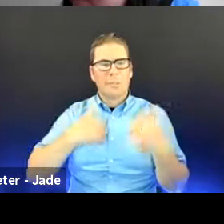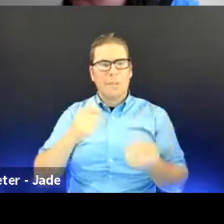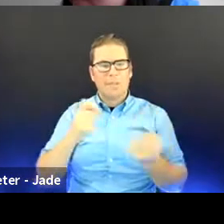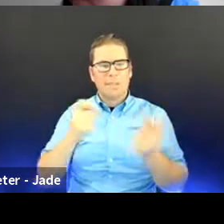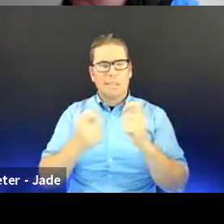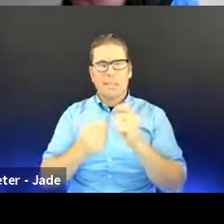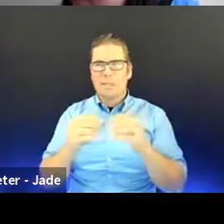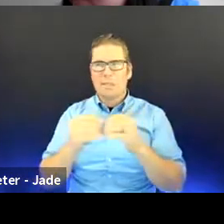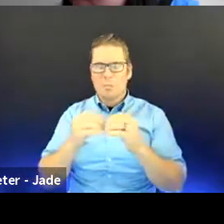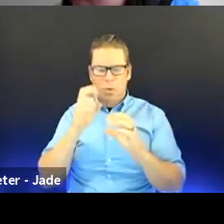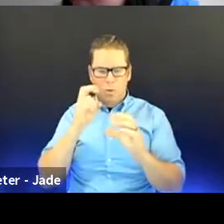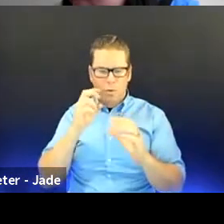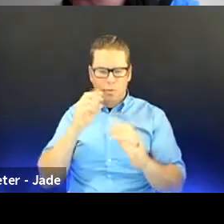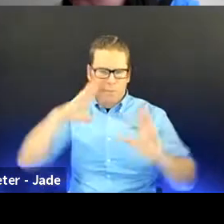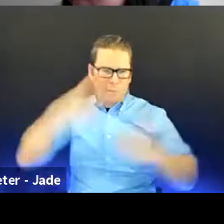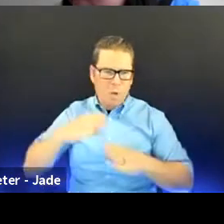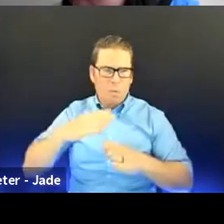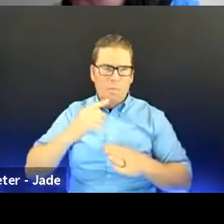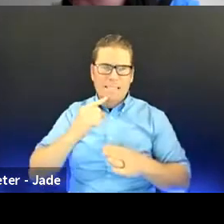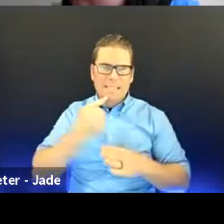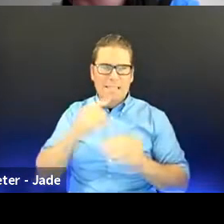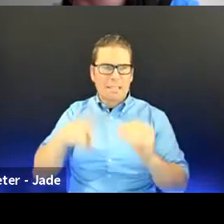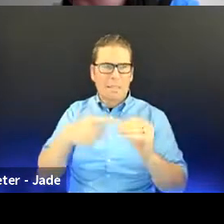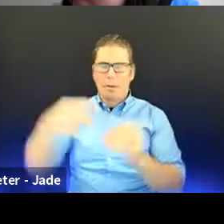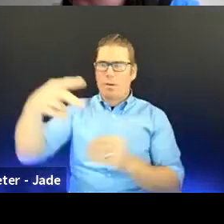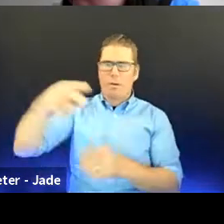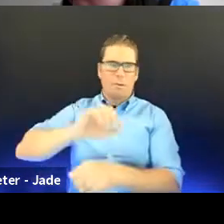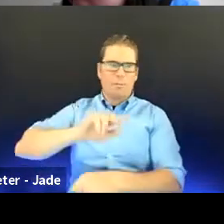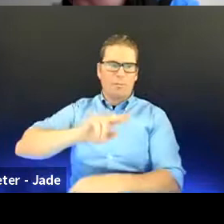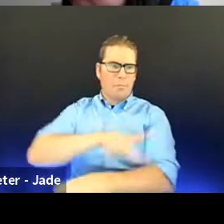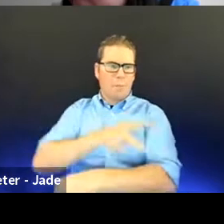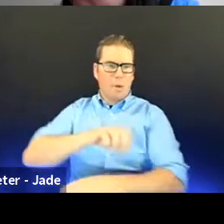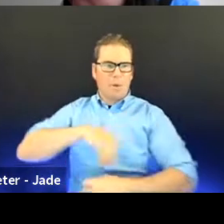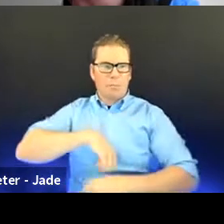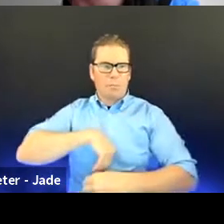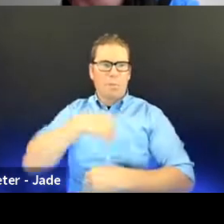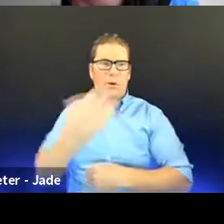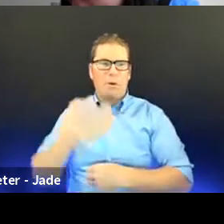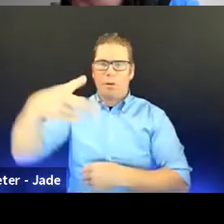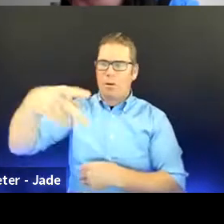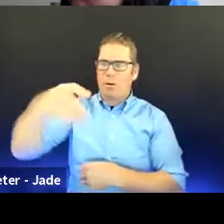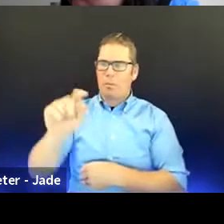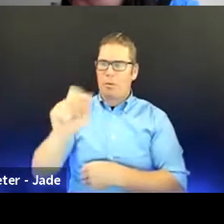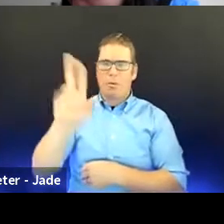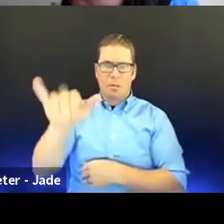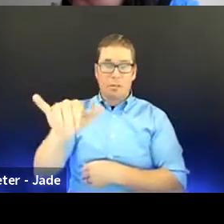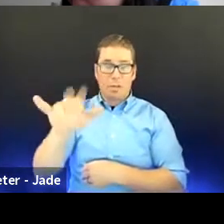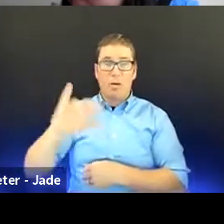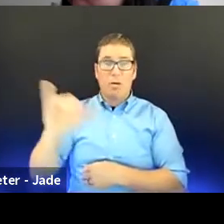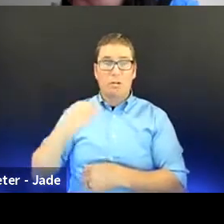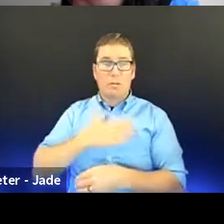at that time. My master's degree was from Stanislaus State also, and that was